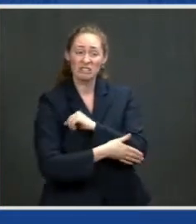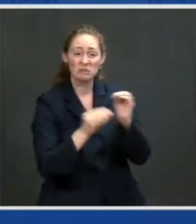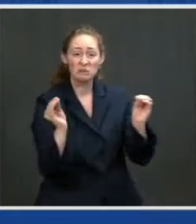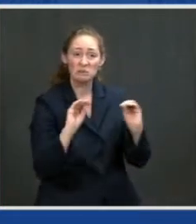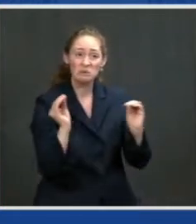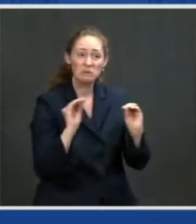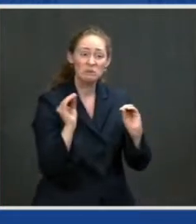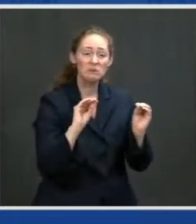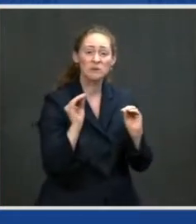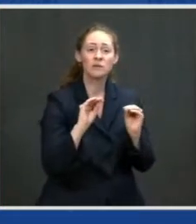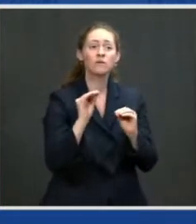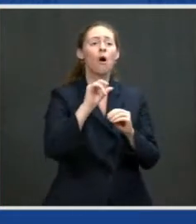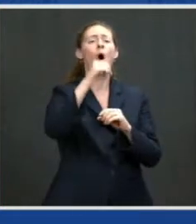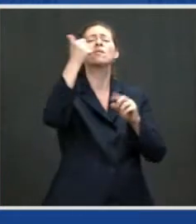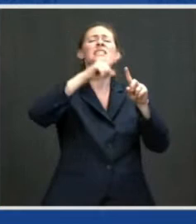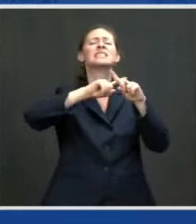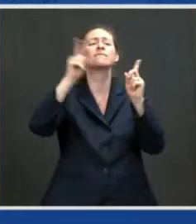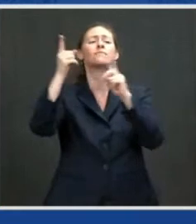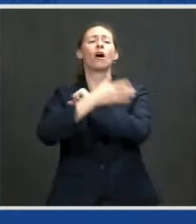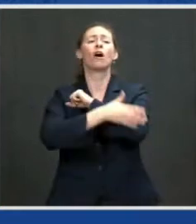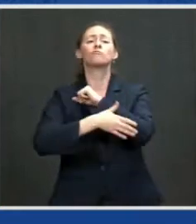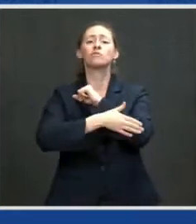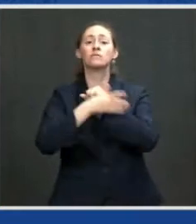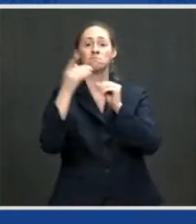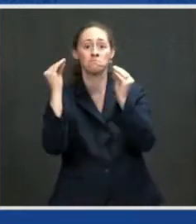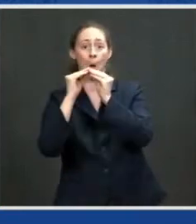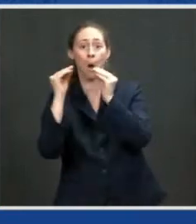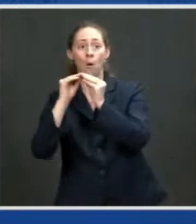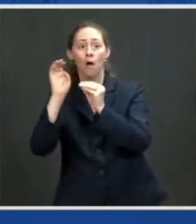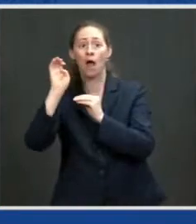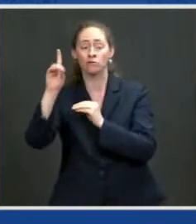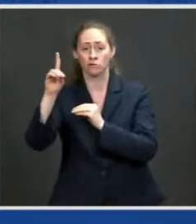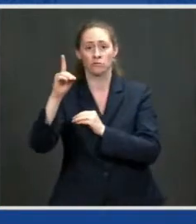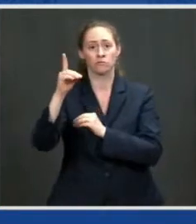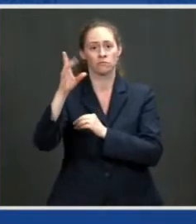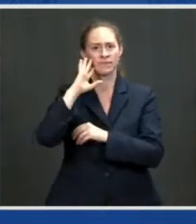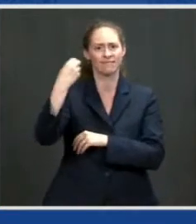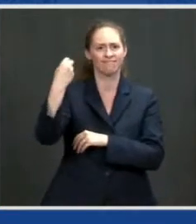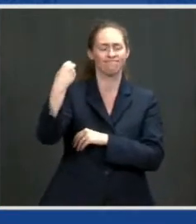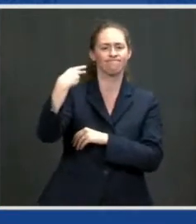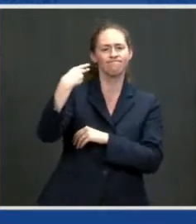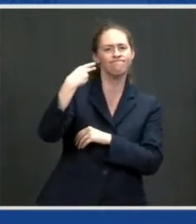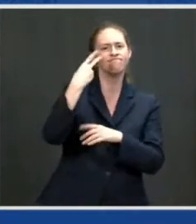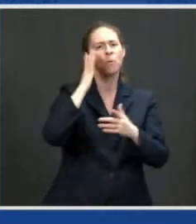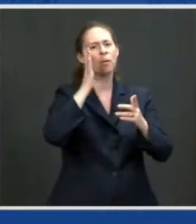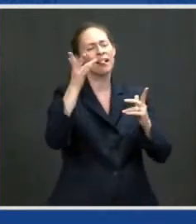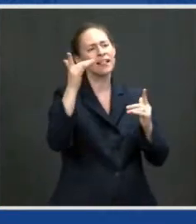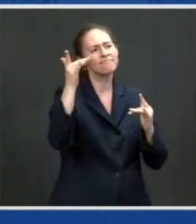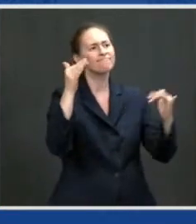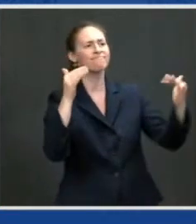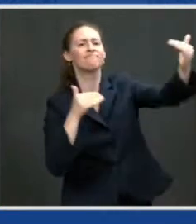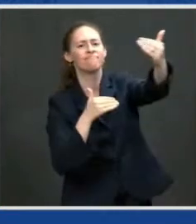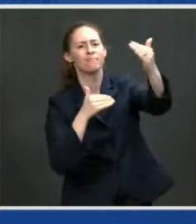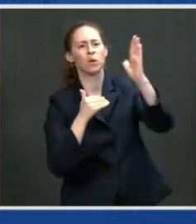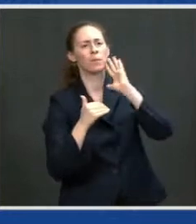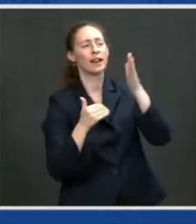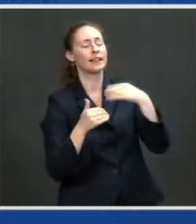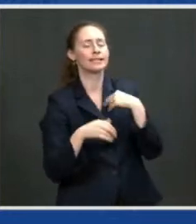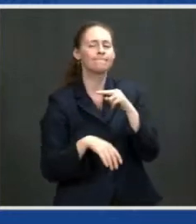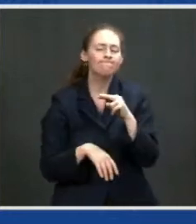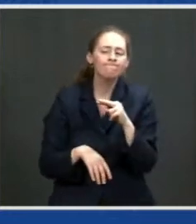us. It's a simple proposition. You know, think about this. One of the